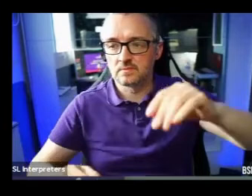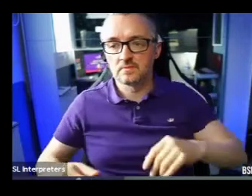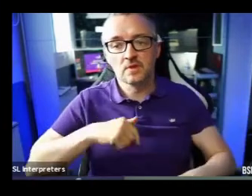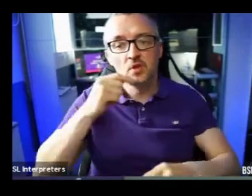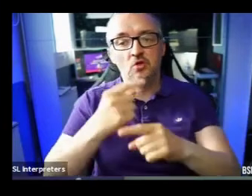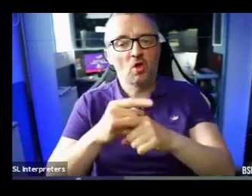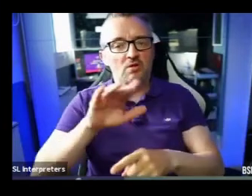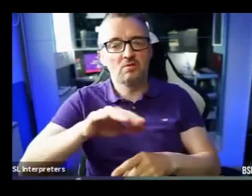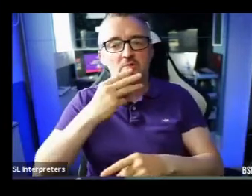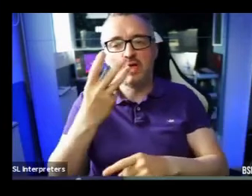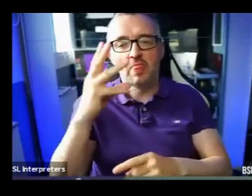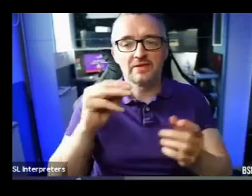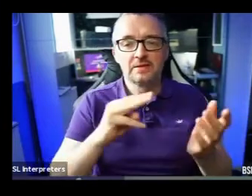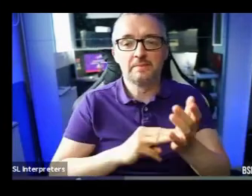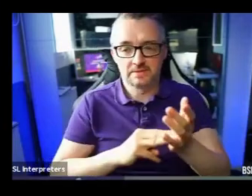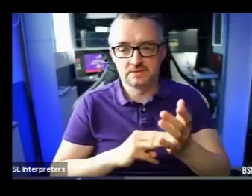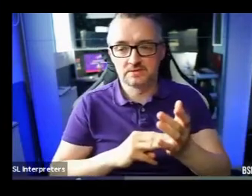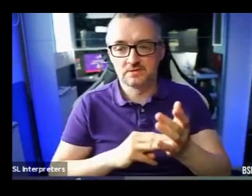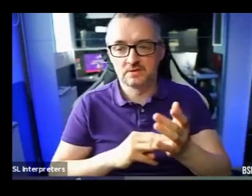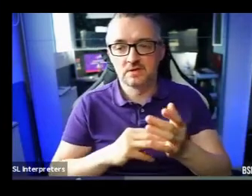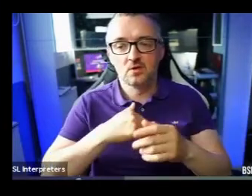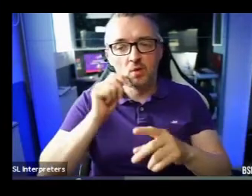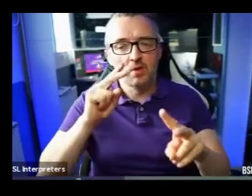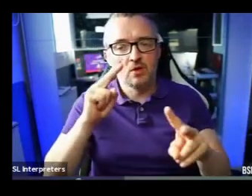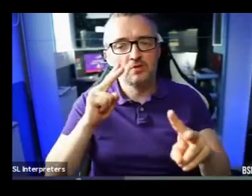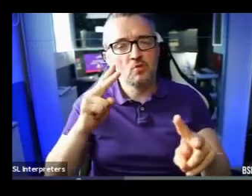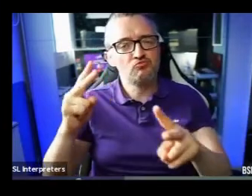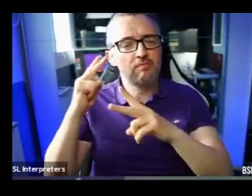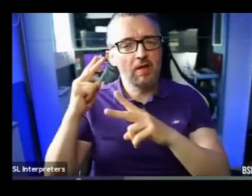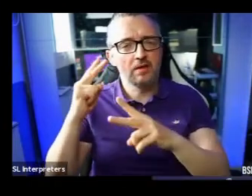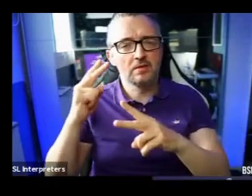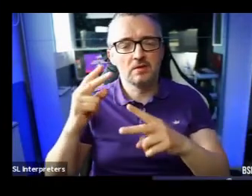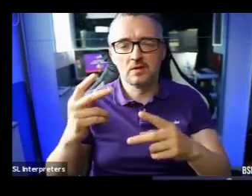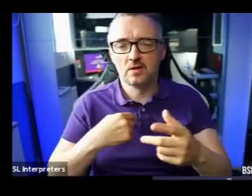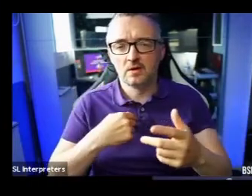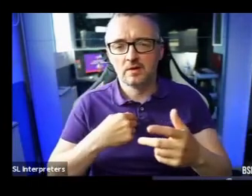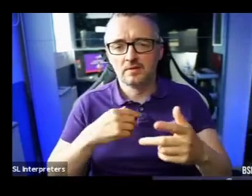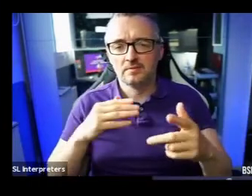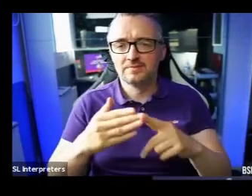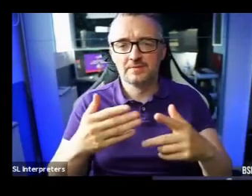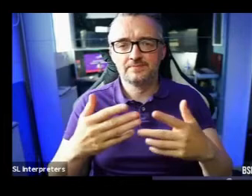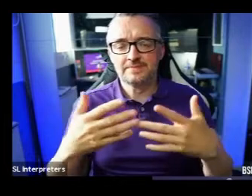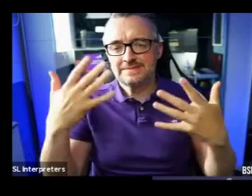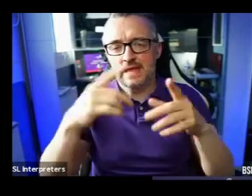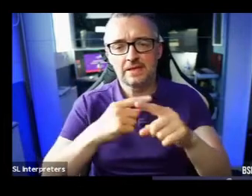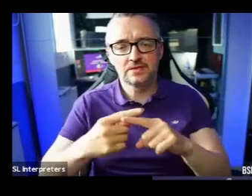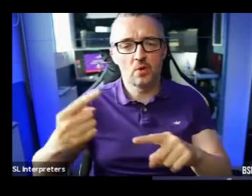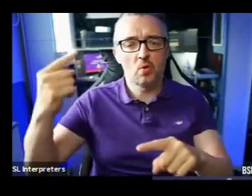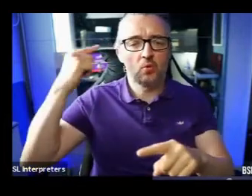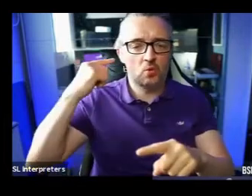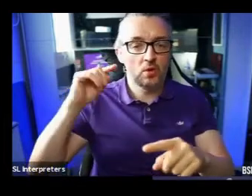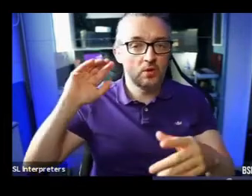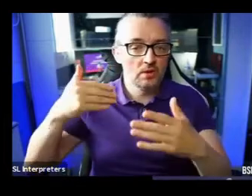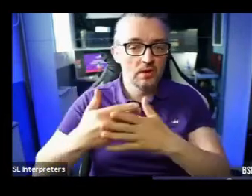minutes to just go through this talk today. And what I aim to do is to reflect back a little bit on where we were a decade